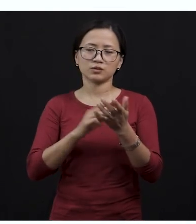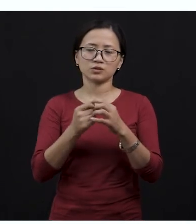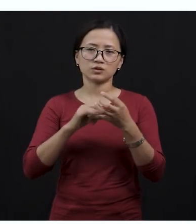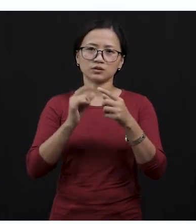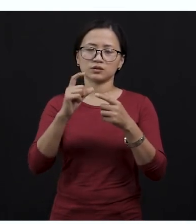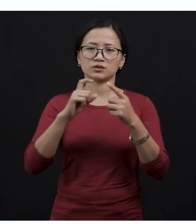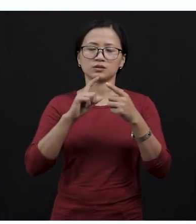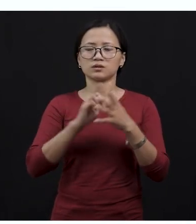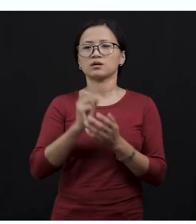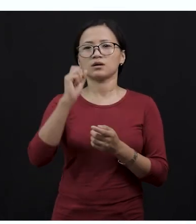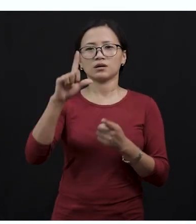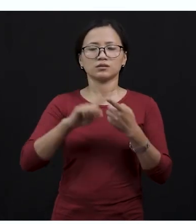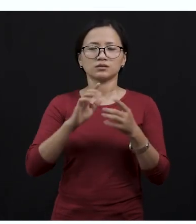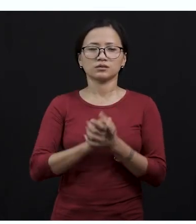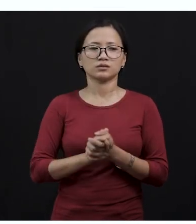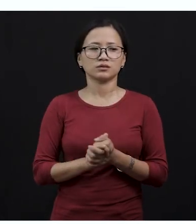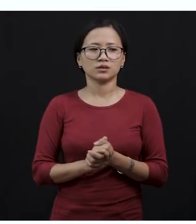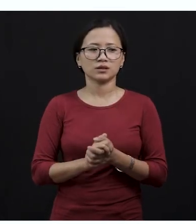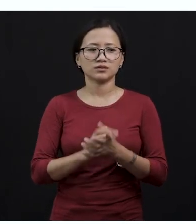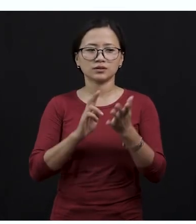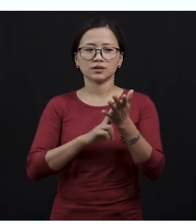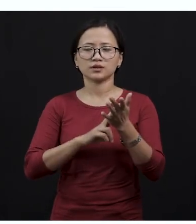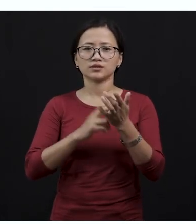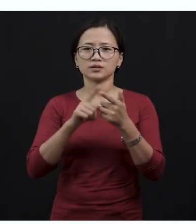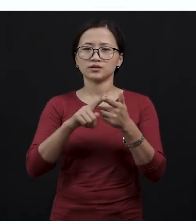like this. And the nerve cell,